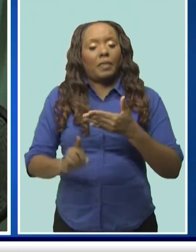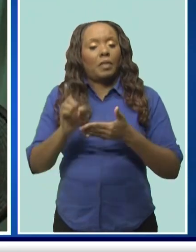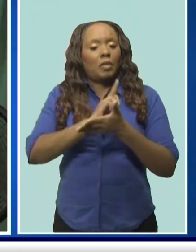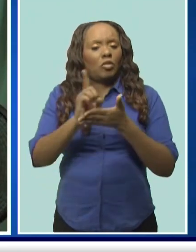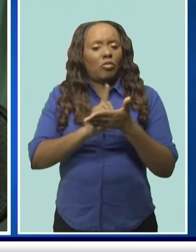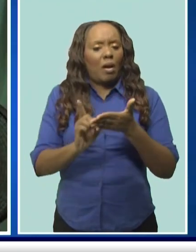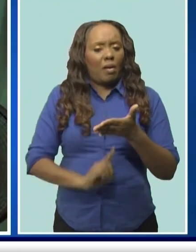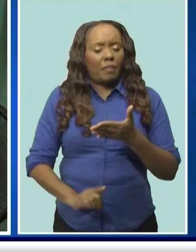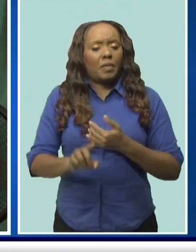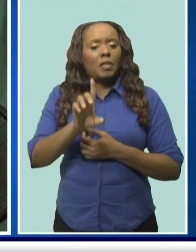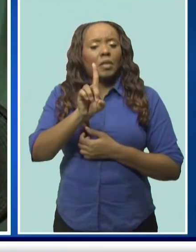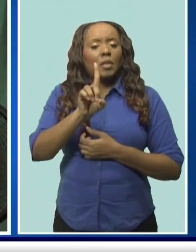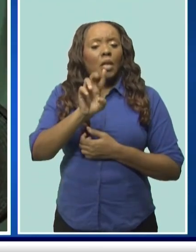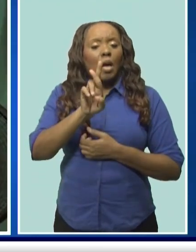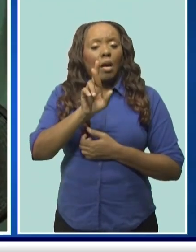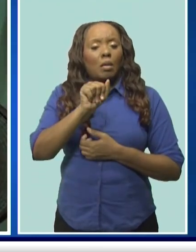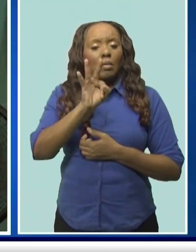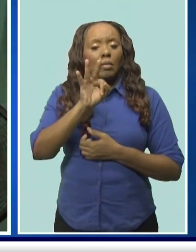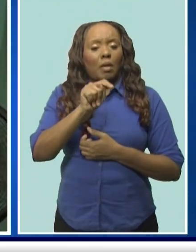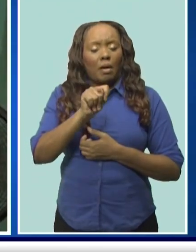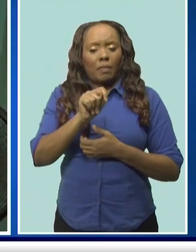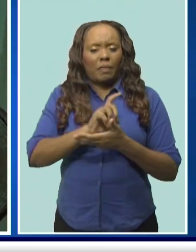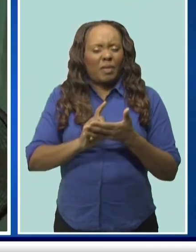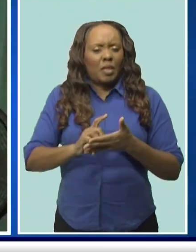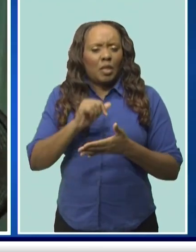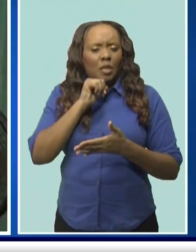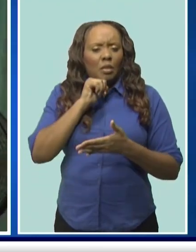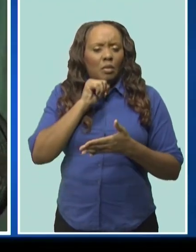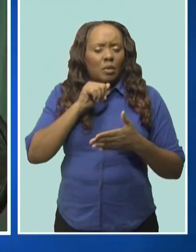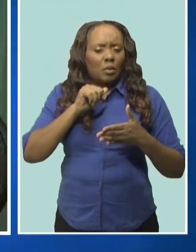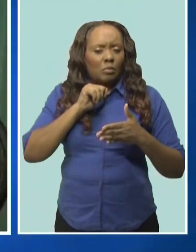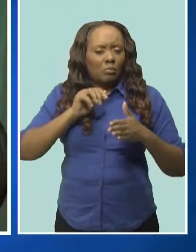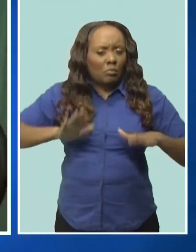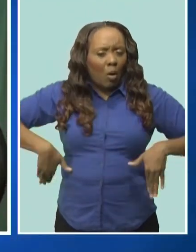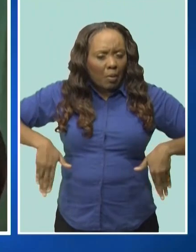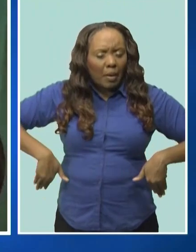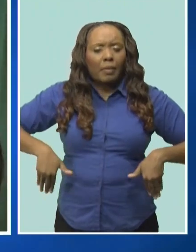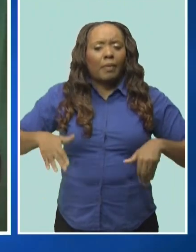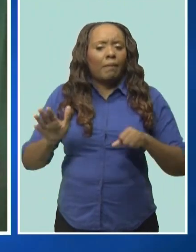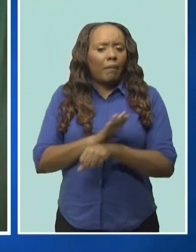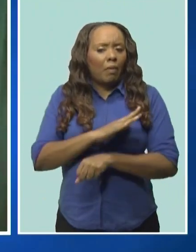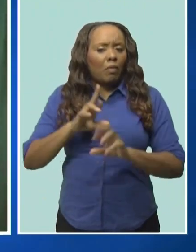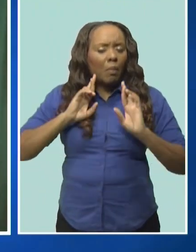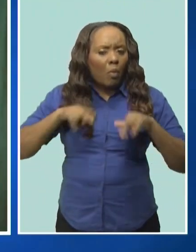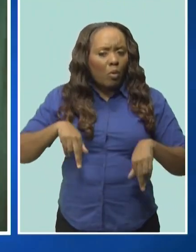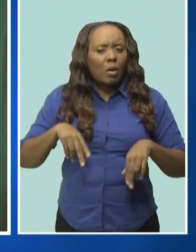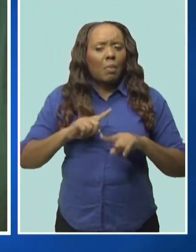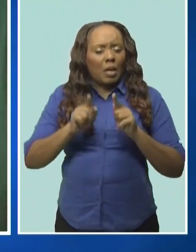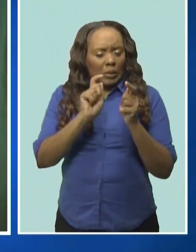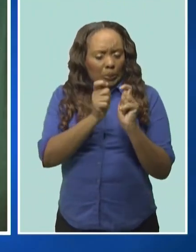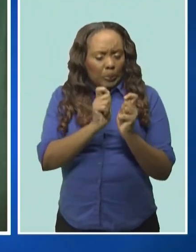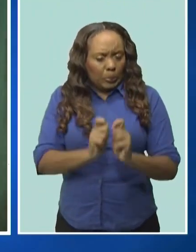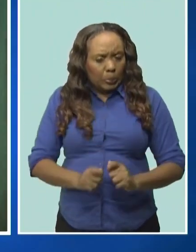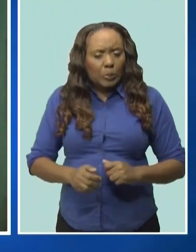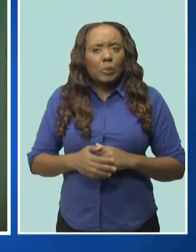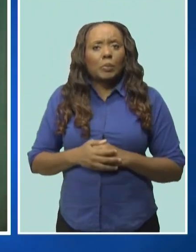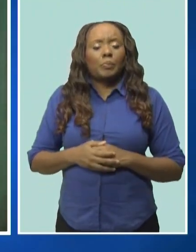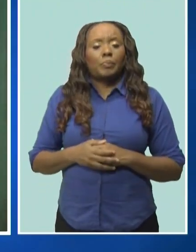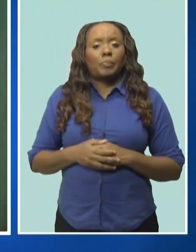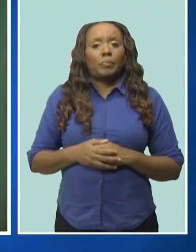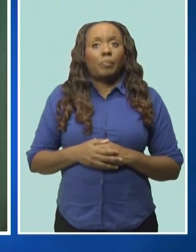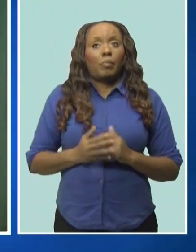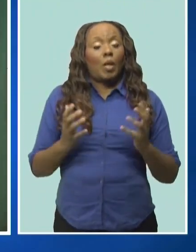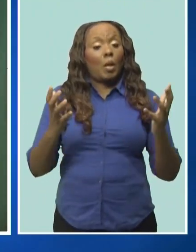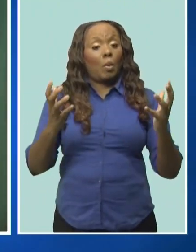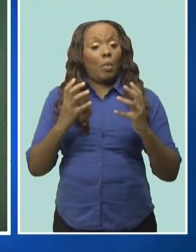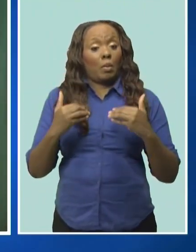is looking through, and we also have a draft bill which we are ironing out the kinks. But the task of building a modern